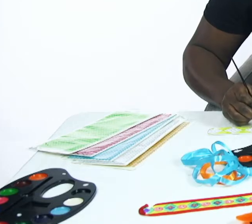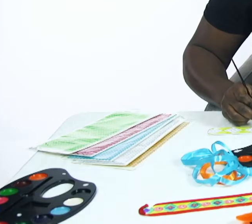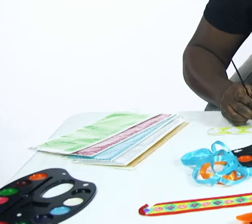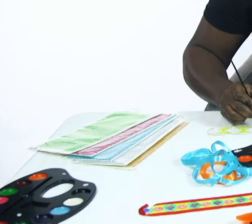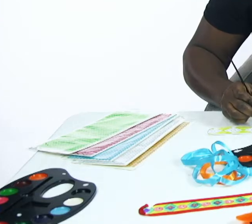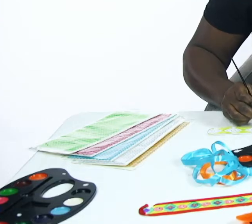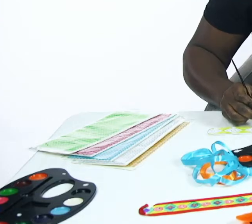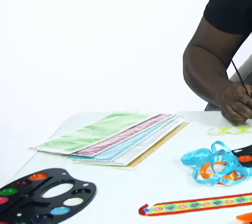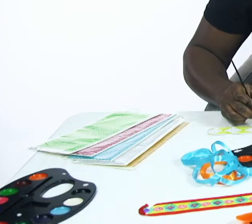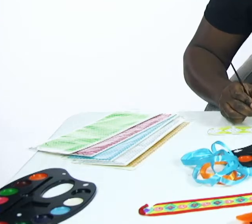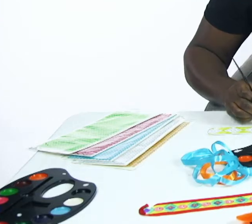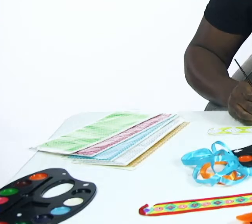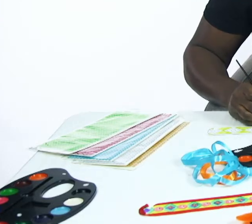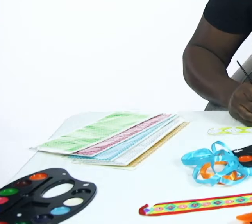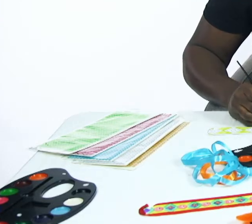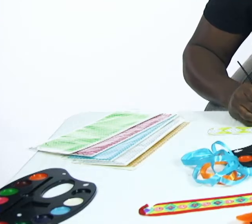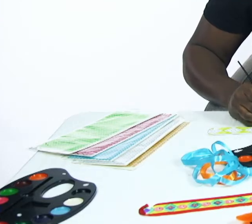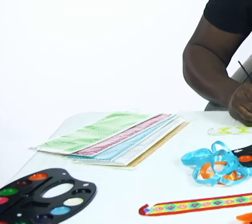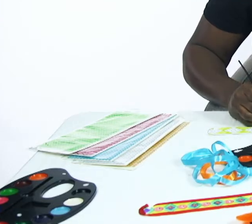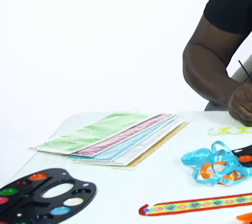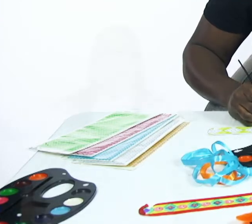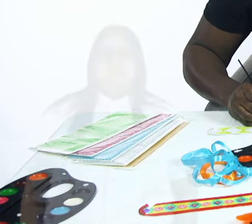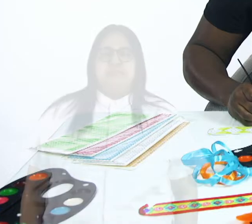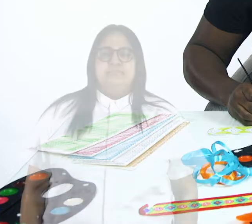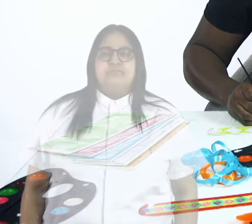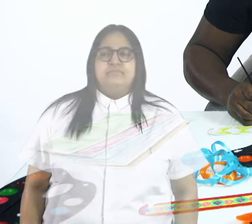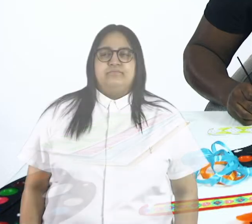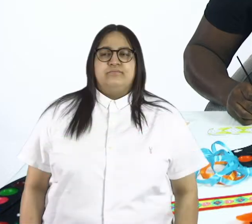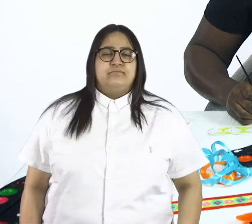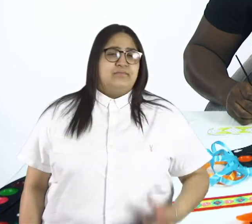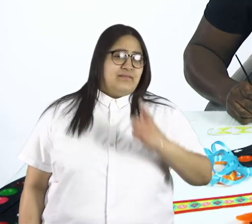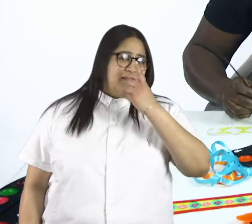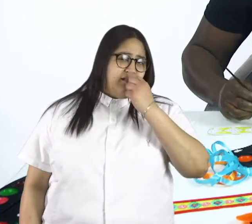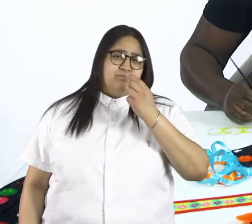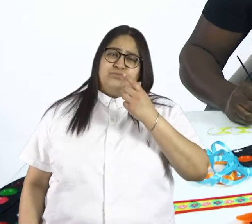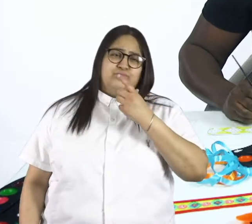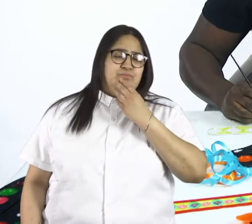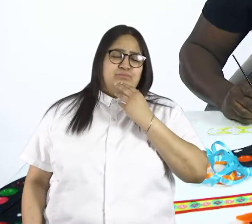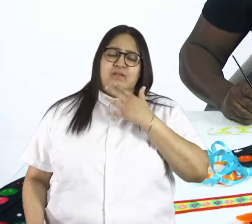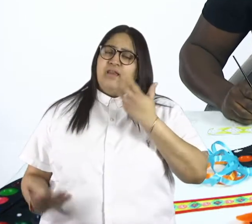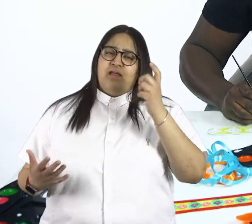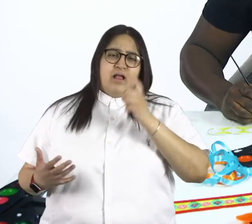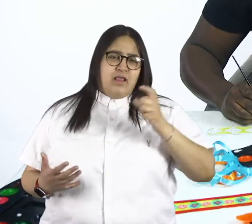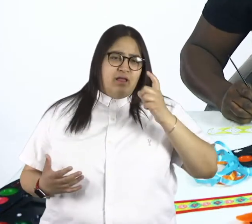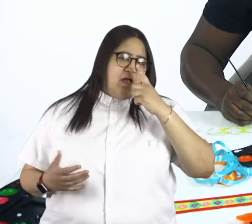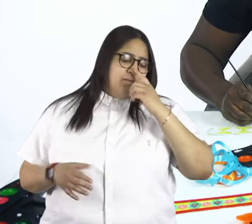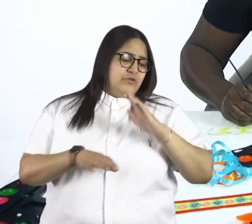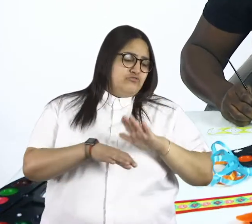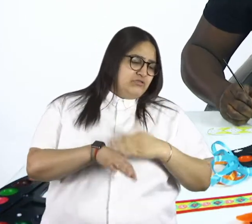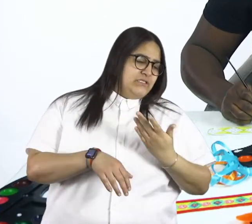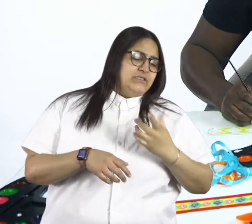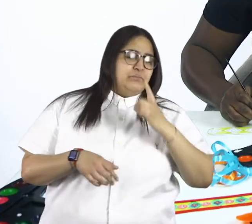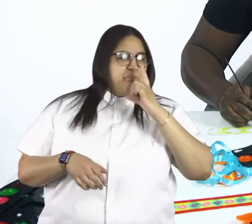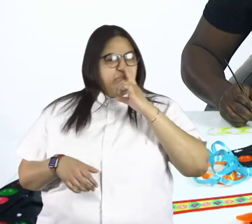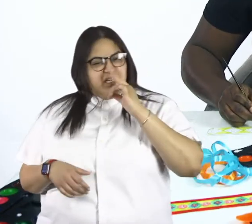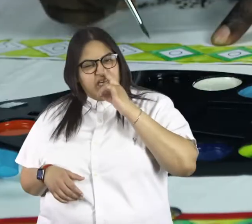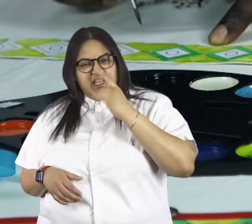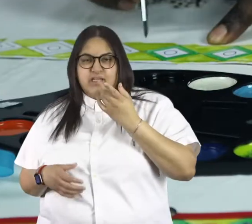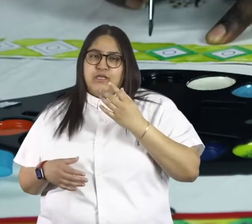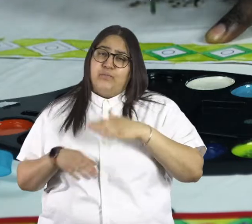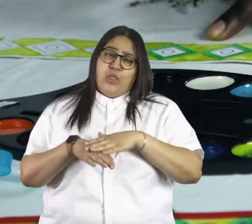shape, but feel free to mix up your colors. You can do it multicolored. You can start off with green, then add a red, add a pink, add